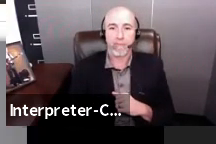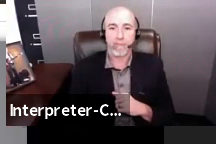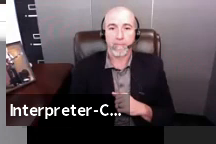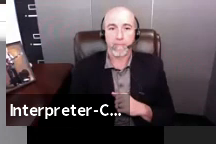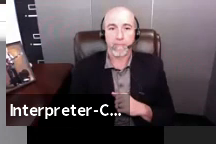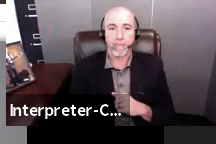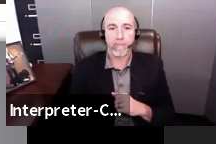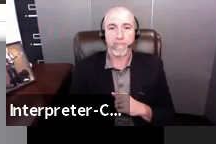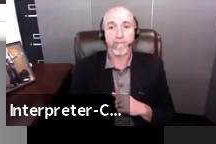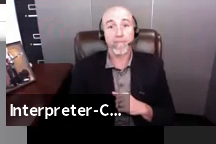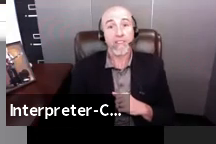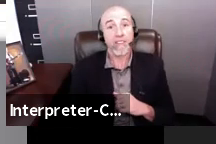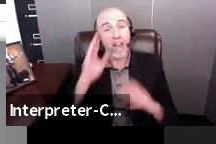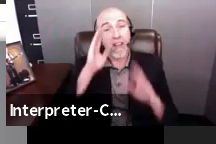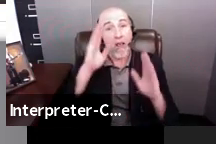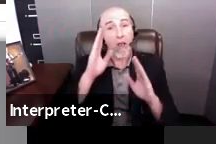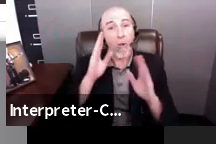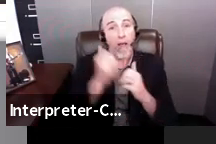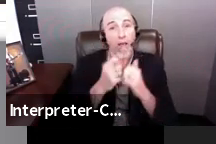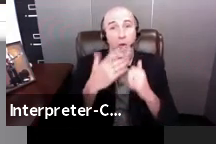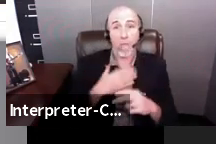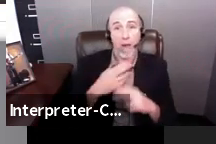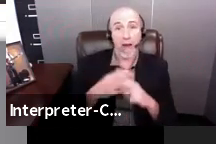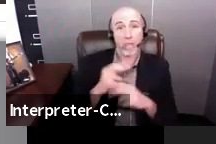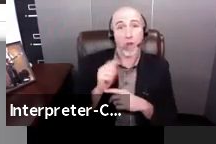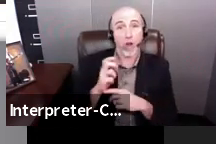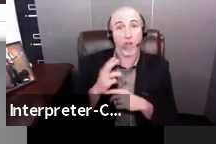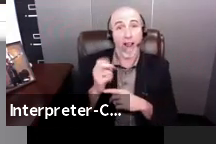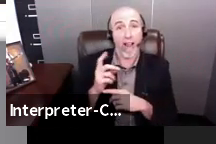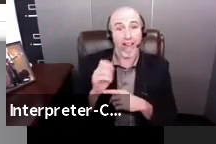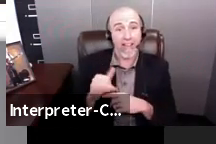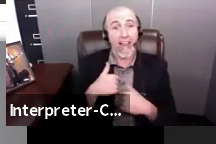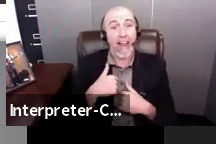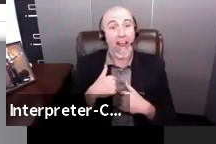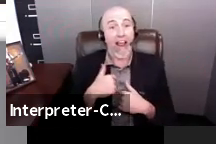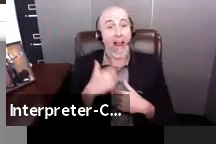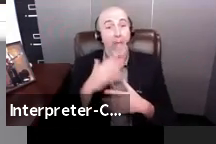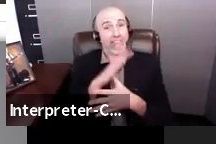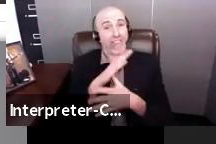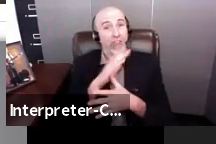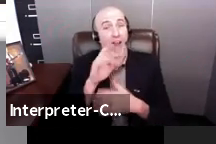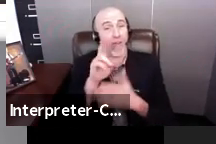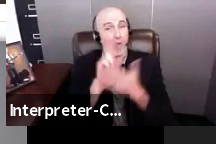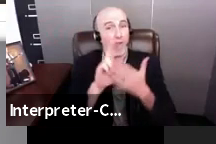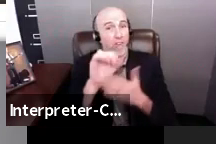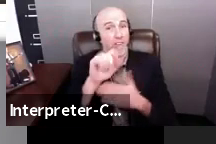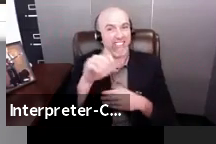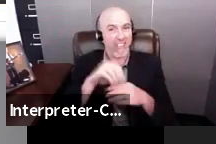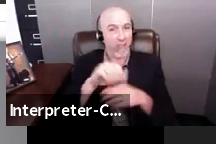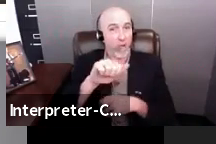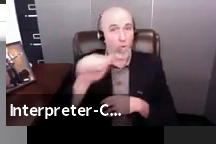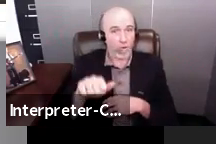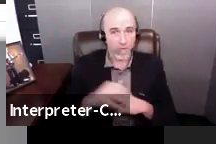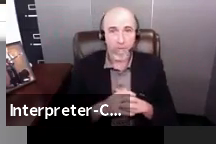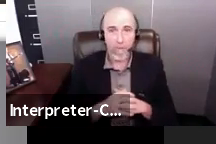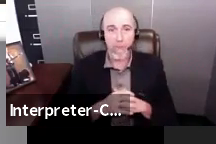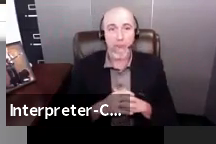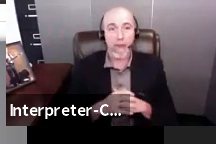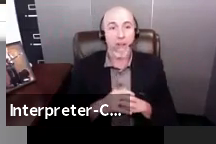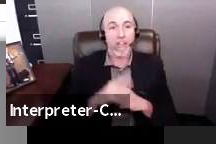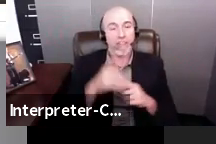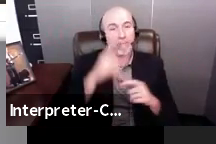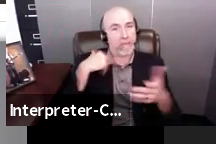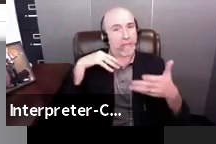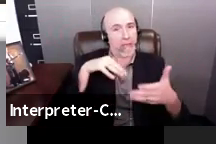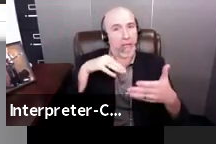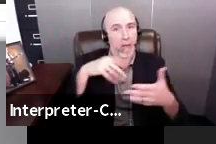Hello, everyone. My name is Archer Hadley, and I'm a senior at the University of Texas at Austin studying political